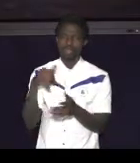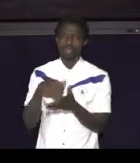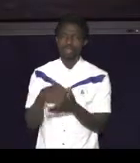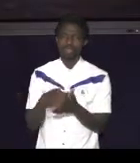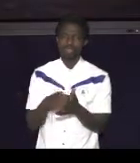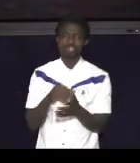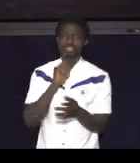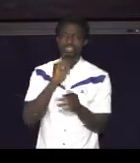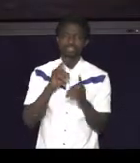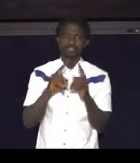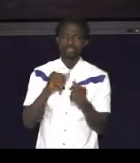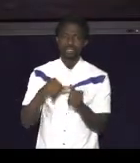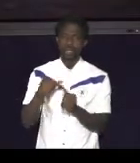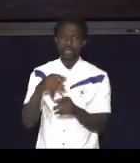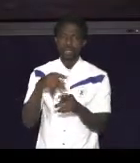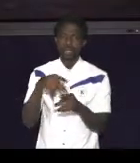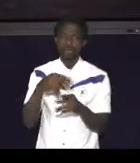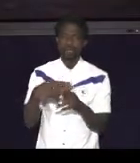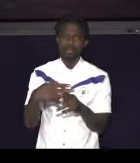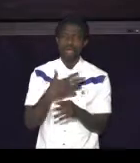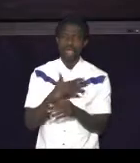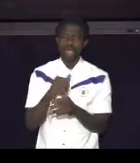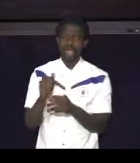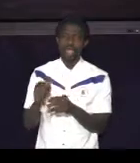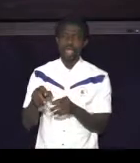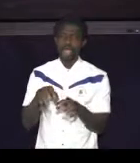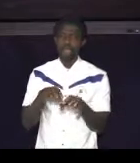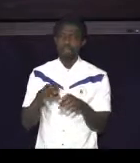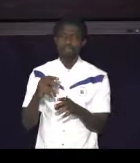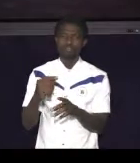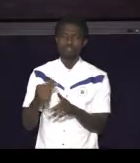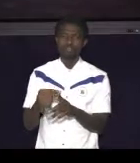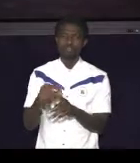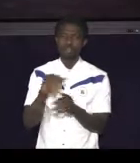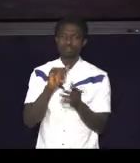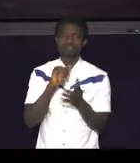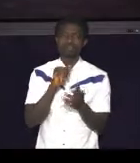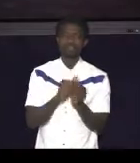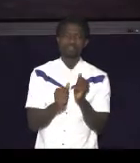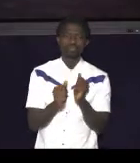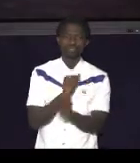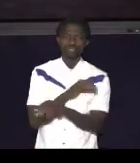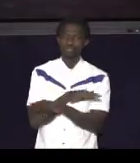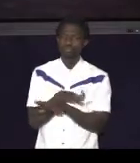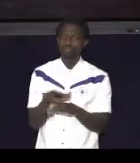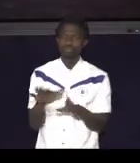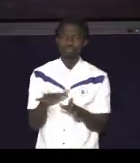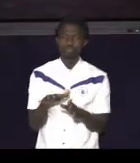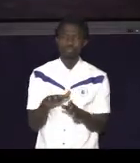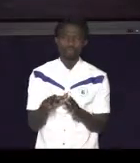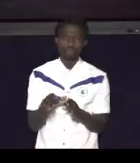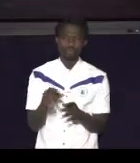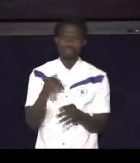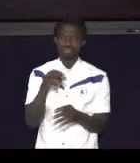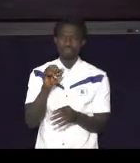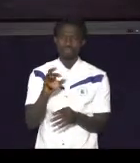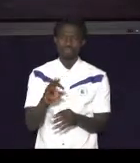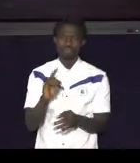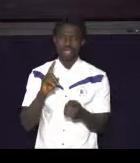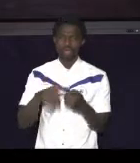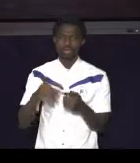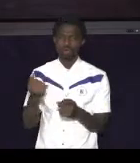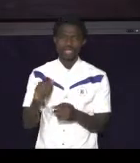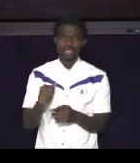to pronouns and adverbs. It refers to pronouns and adverbs which do not refer to any particular